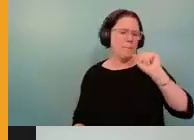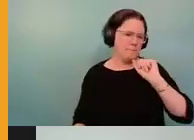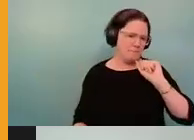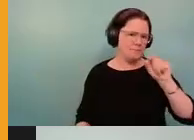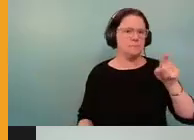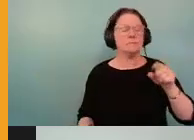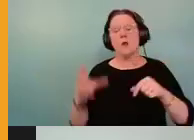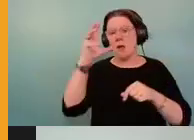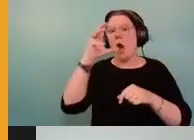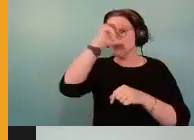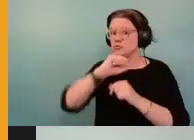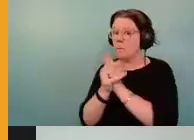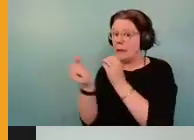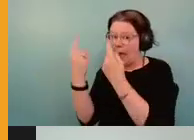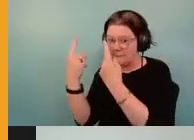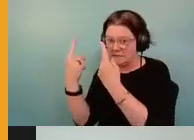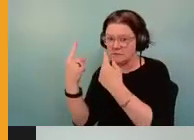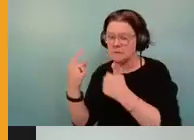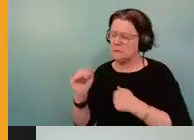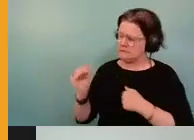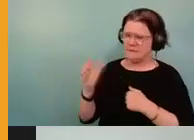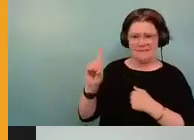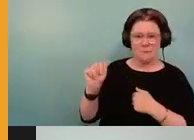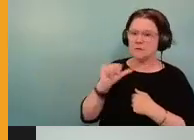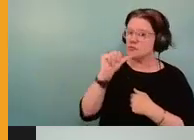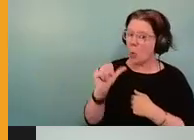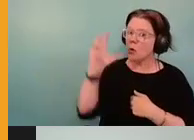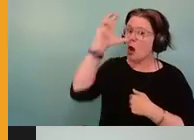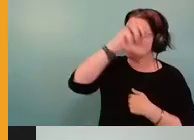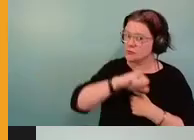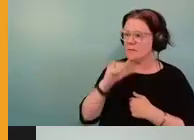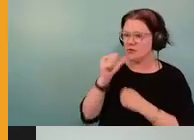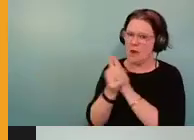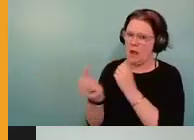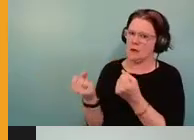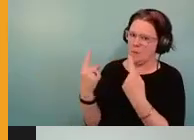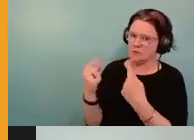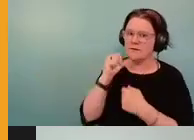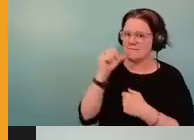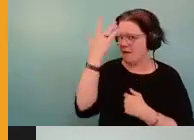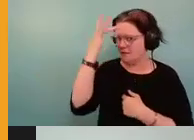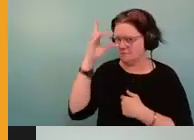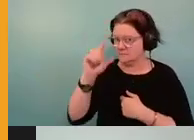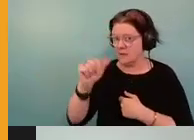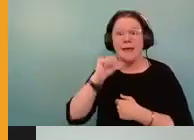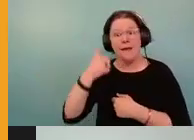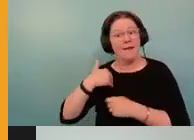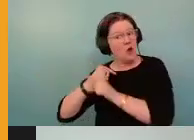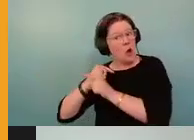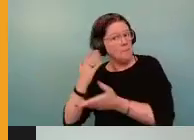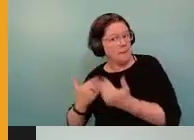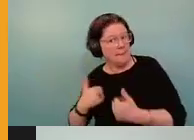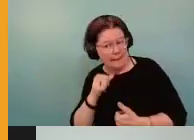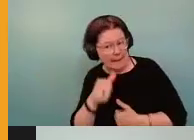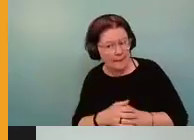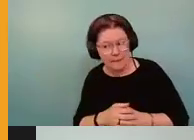assuming competence. So just because somebody has a disability does not mean that they have an intellectual disability or a guardian, and